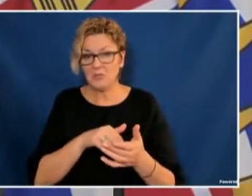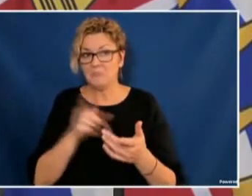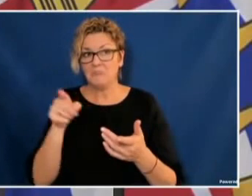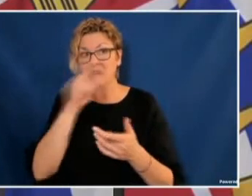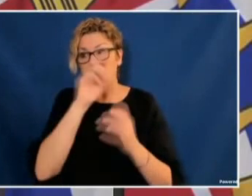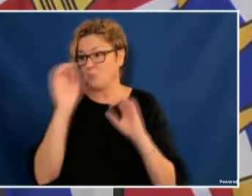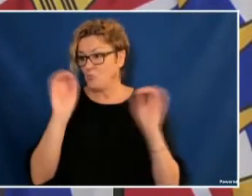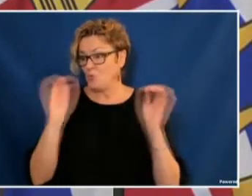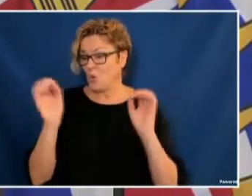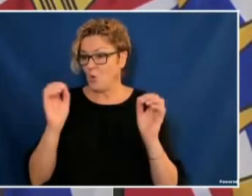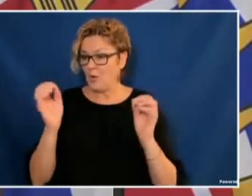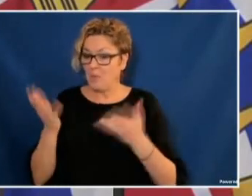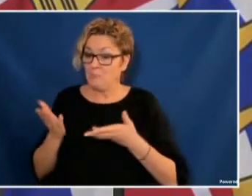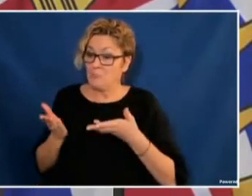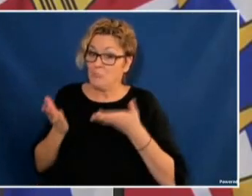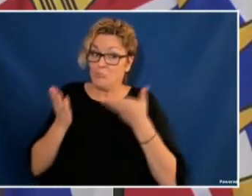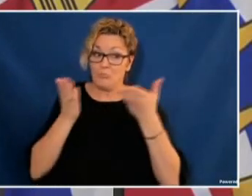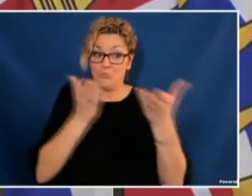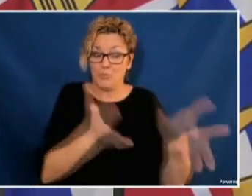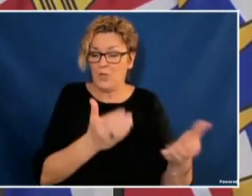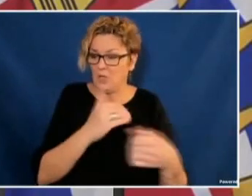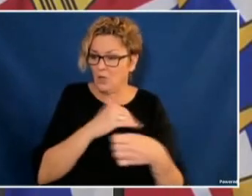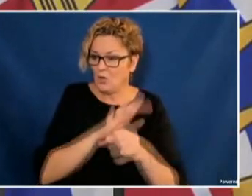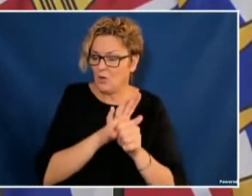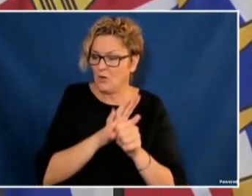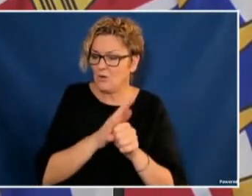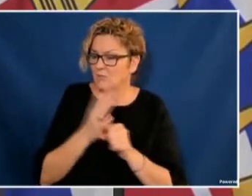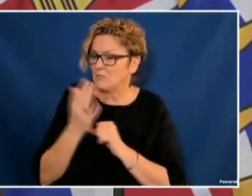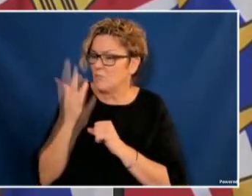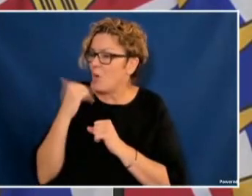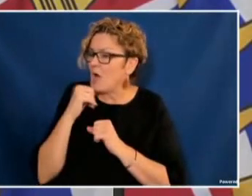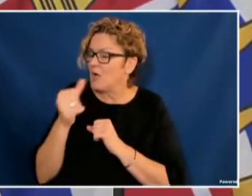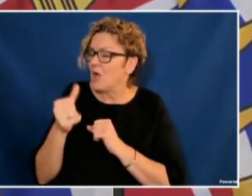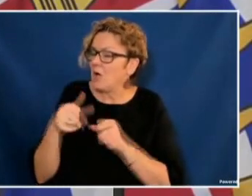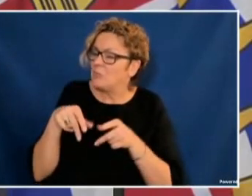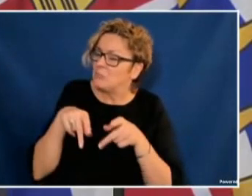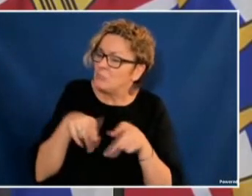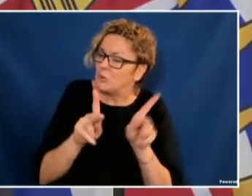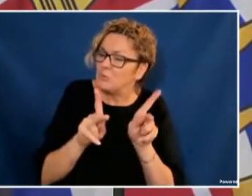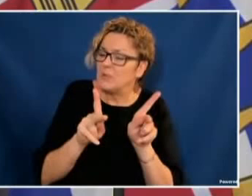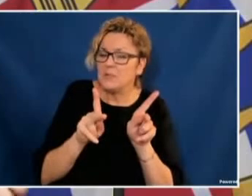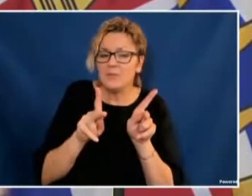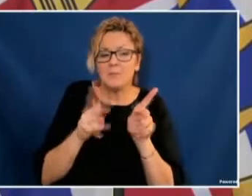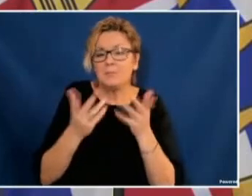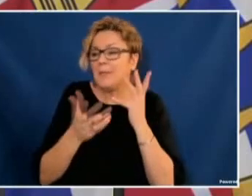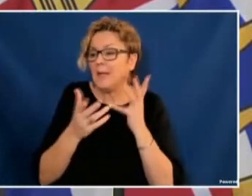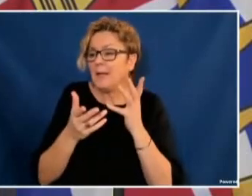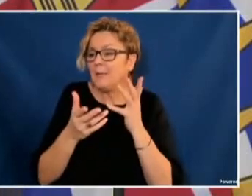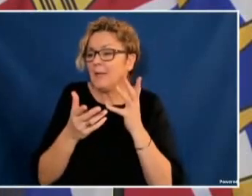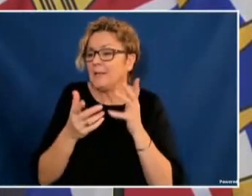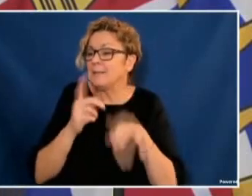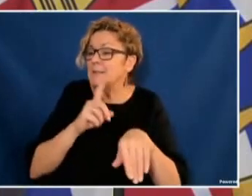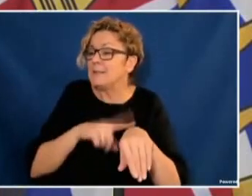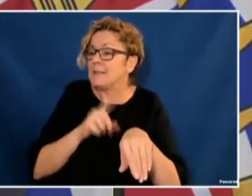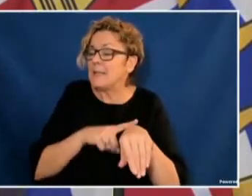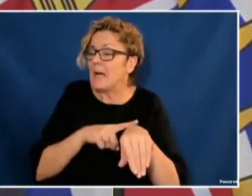important to ensure that what's happening in their school community meets the needs of parents and children. But you just want to reflect on